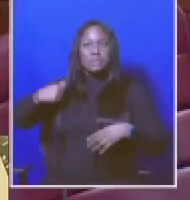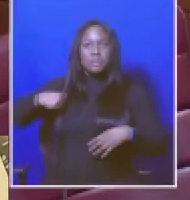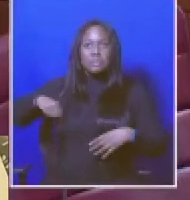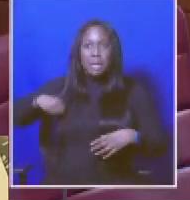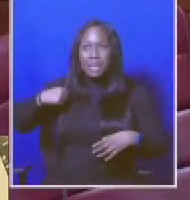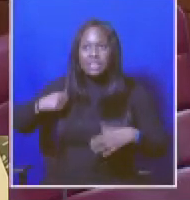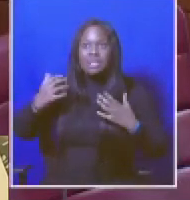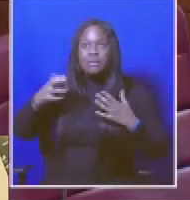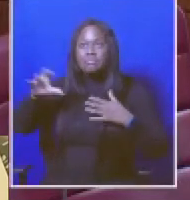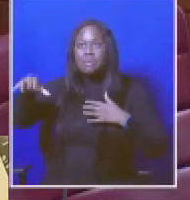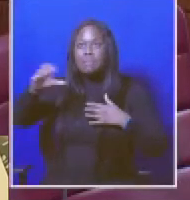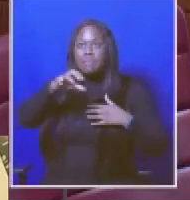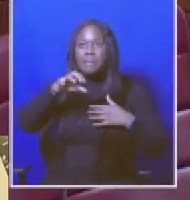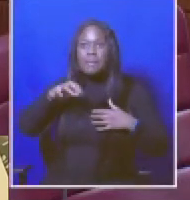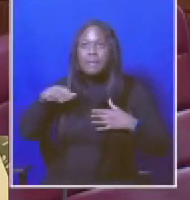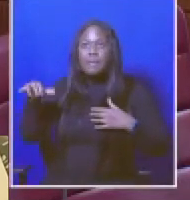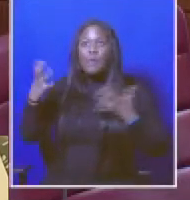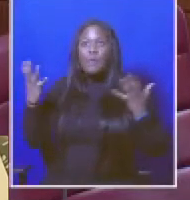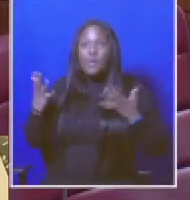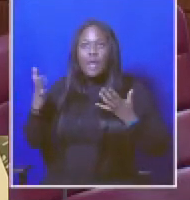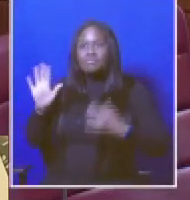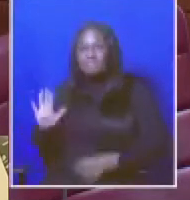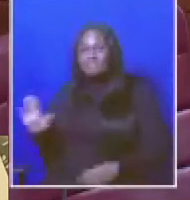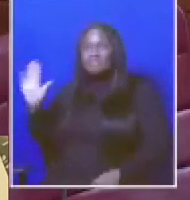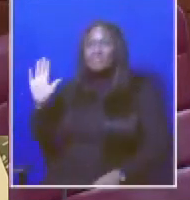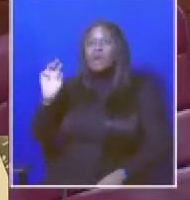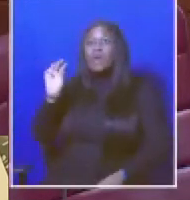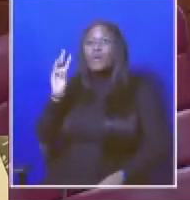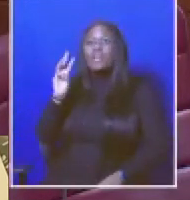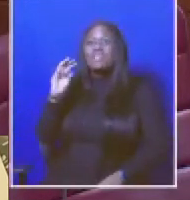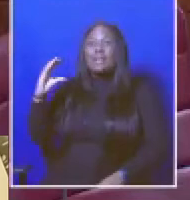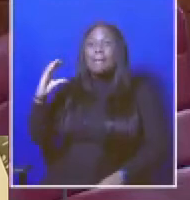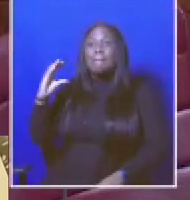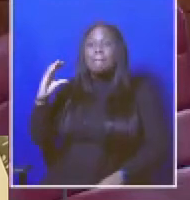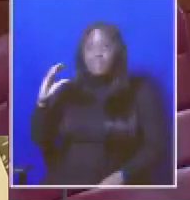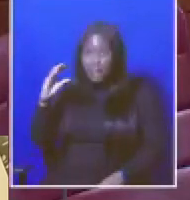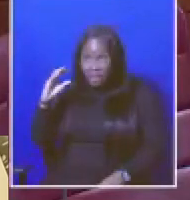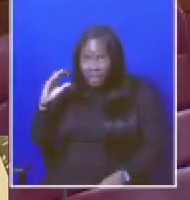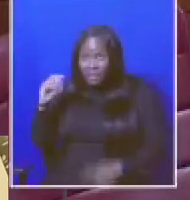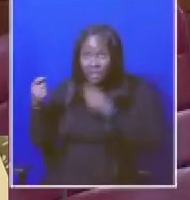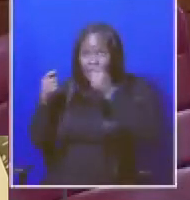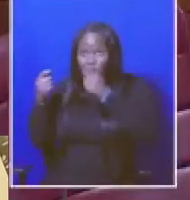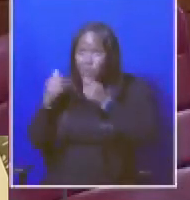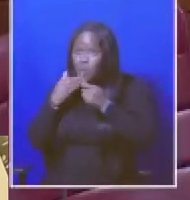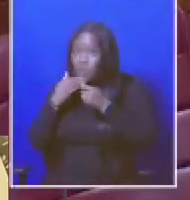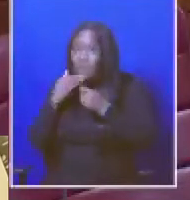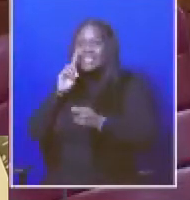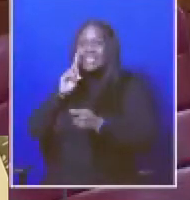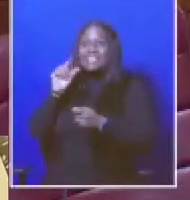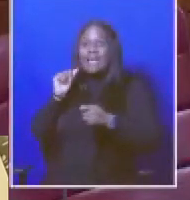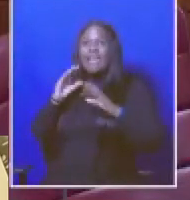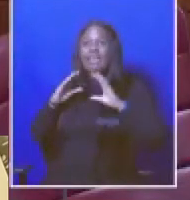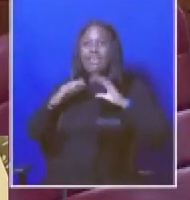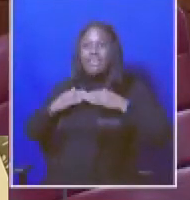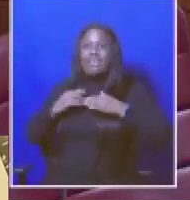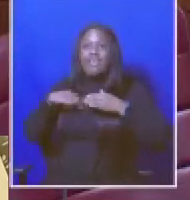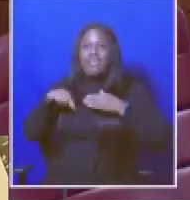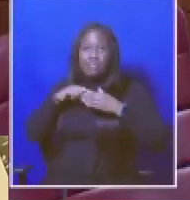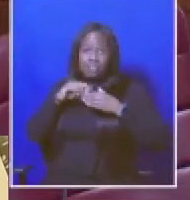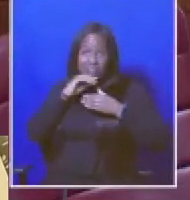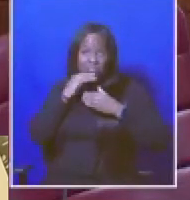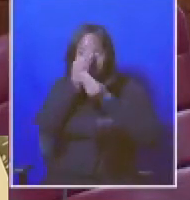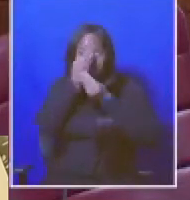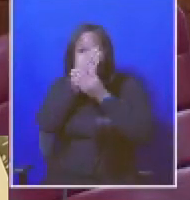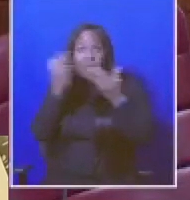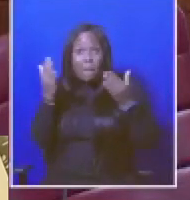in fact DA-led and in the Western Cape, which is a fact. Will the minister inform the country whether he will be open